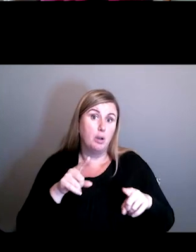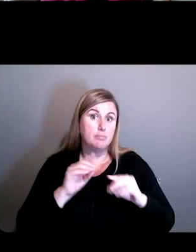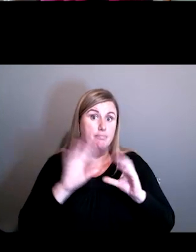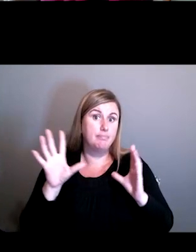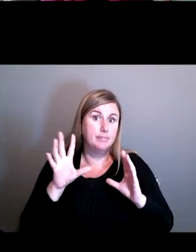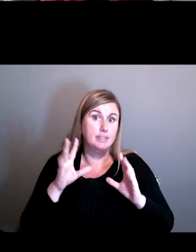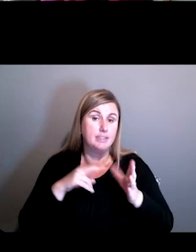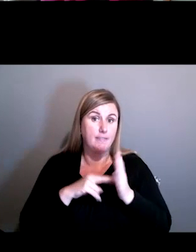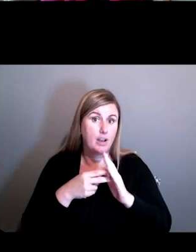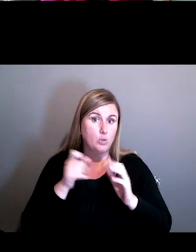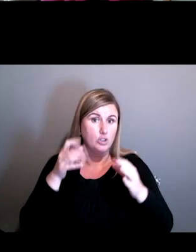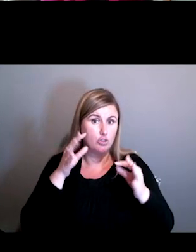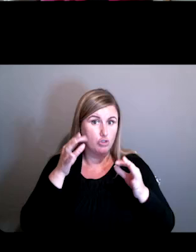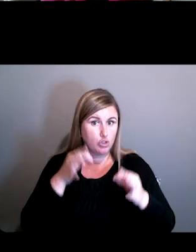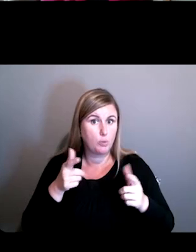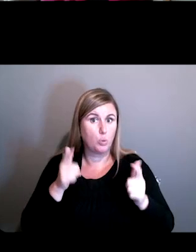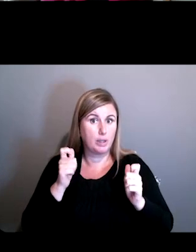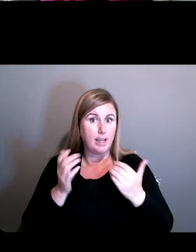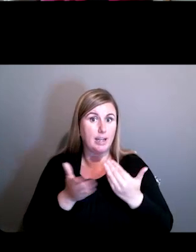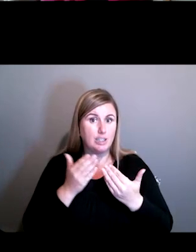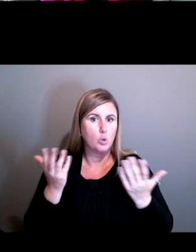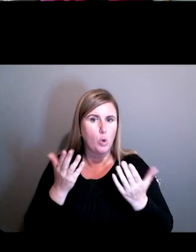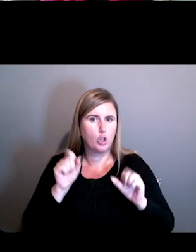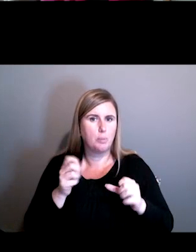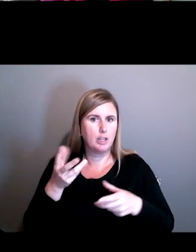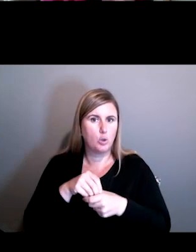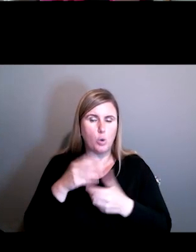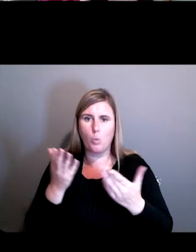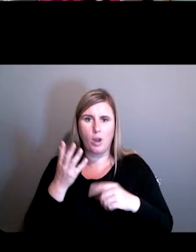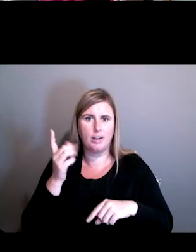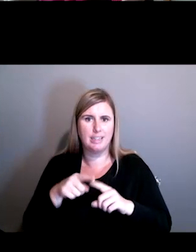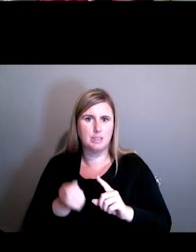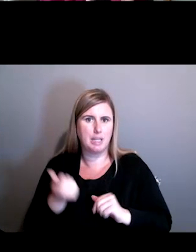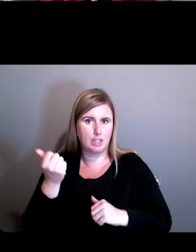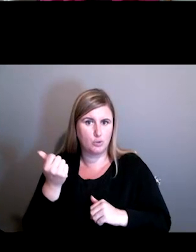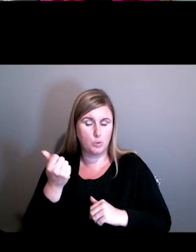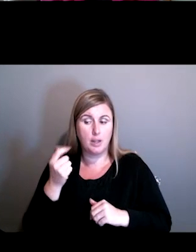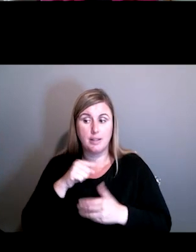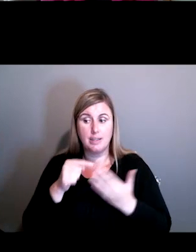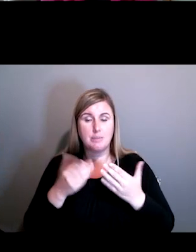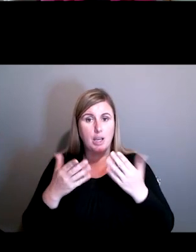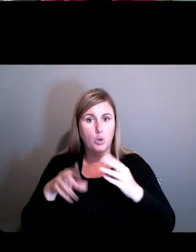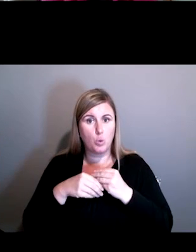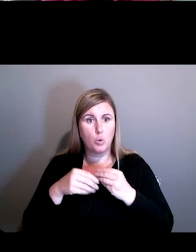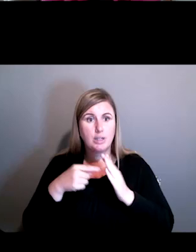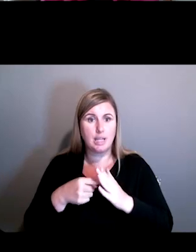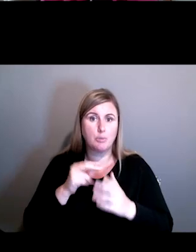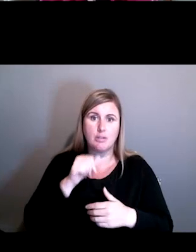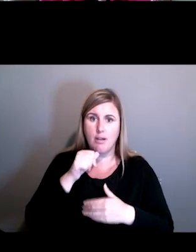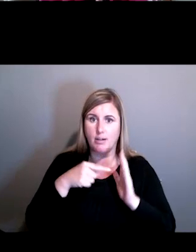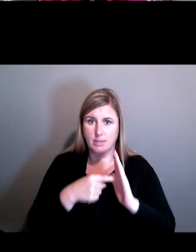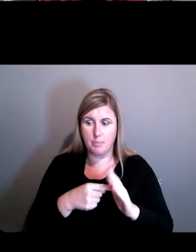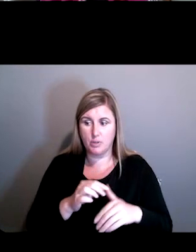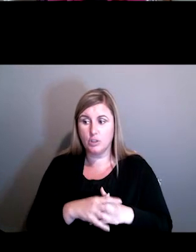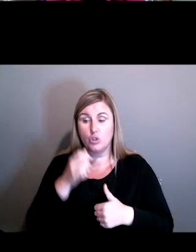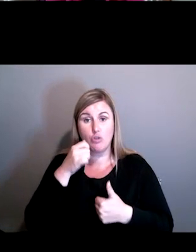determine quickly and easily what can be included and what can be excluded. These may include examples and non-examples. So remember, behavior